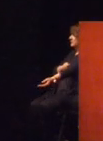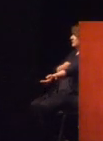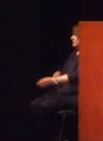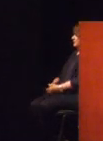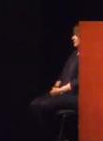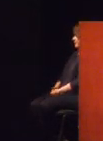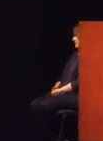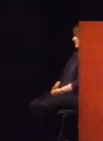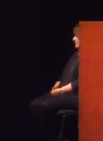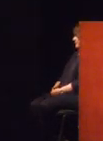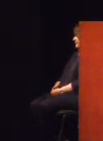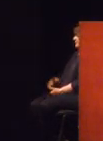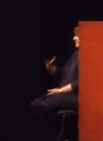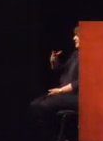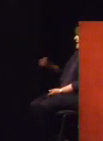And